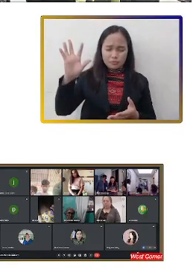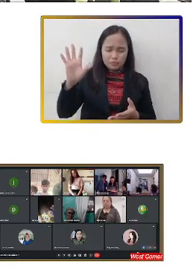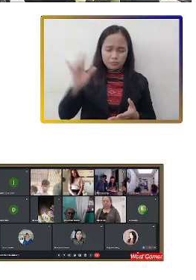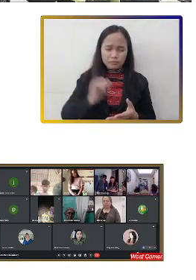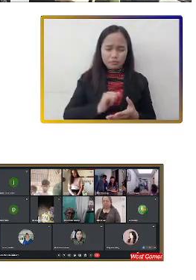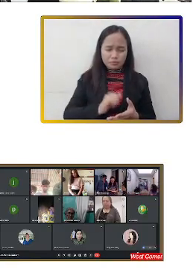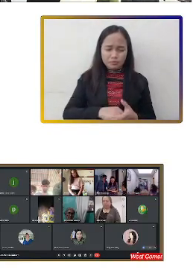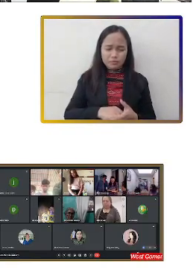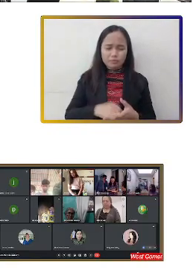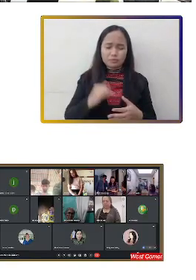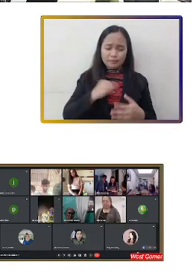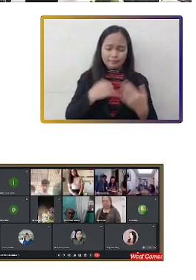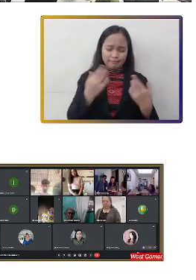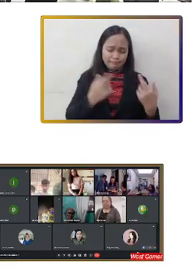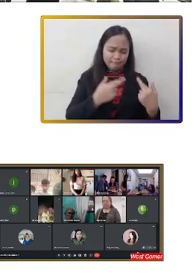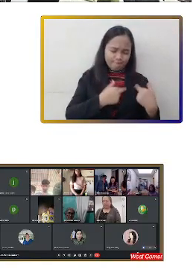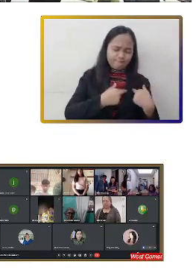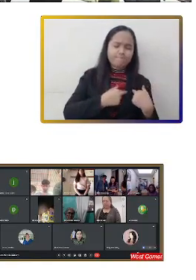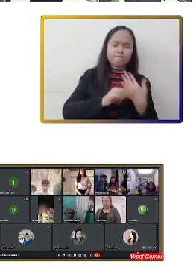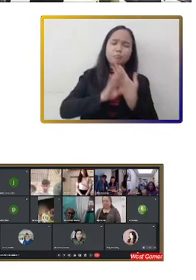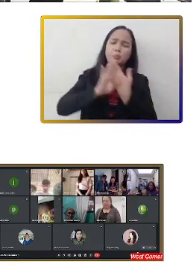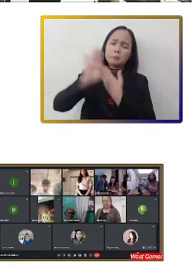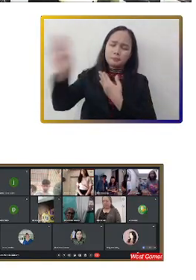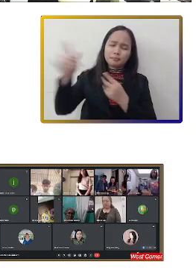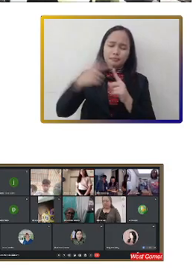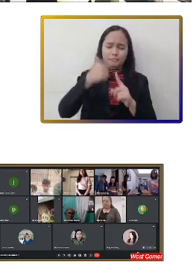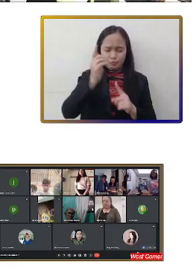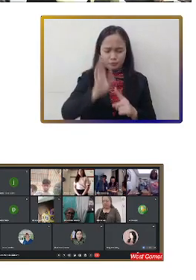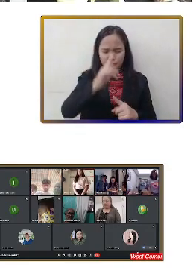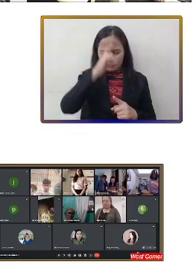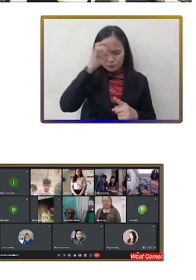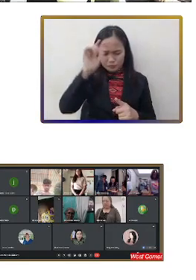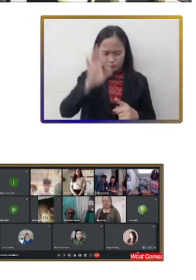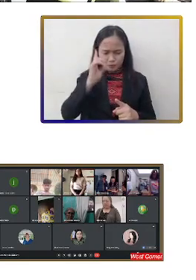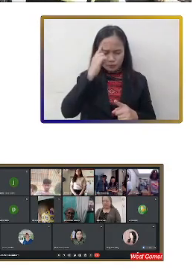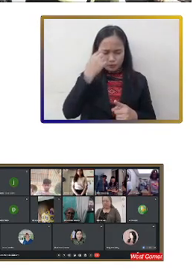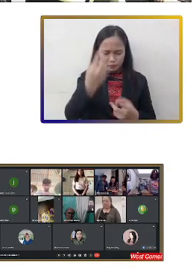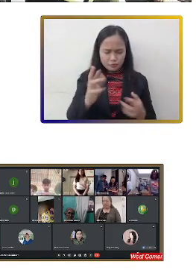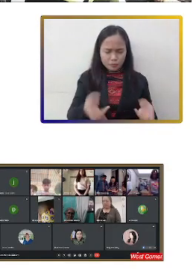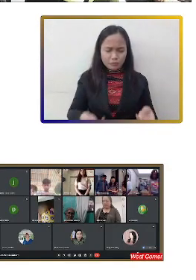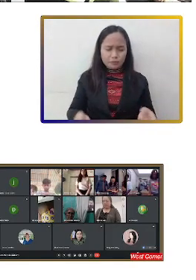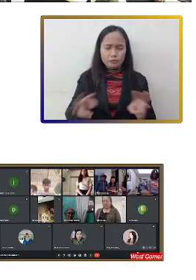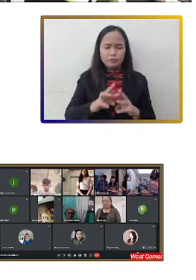will receive, I will give it back to you, for thou art worthy to receive it.